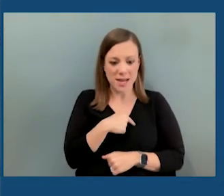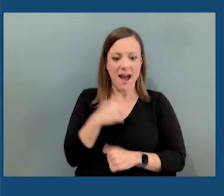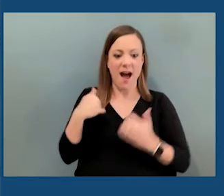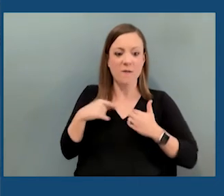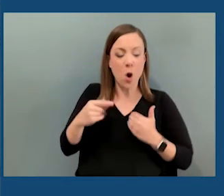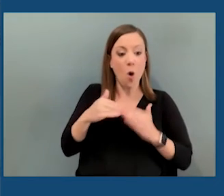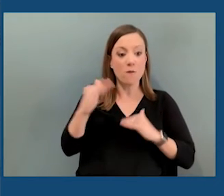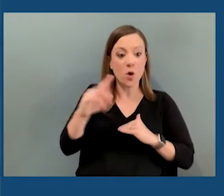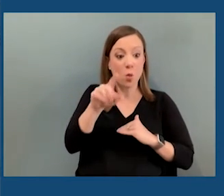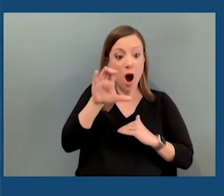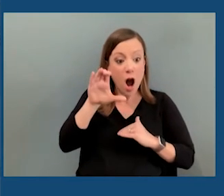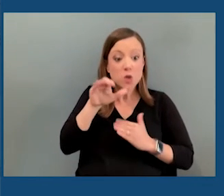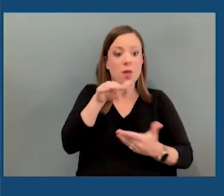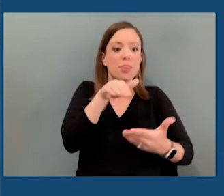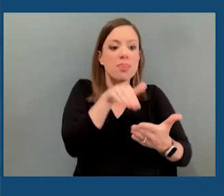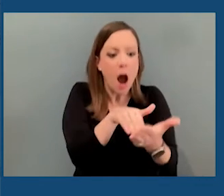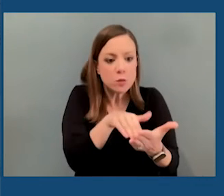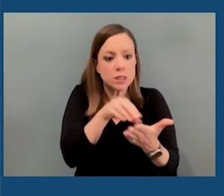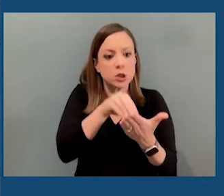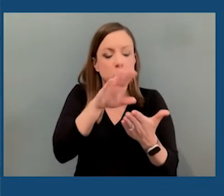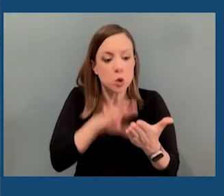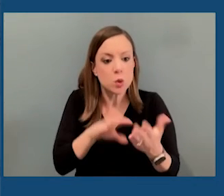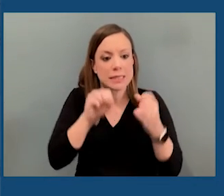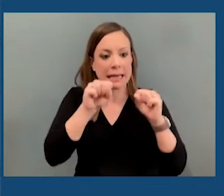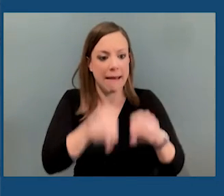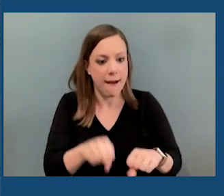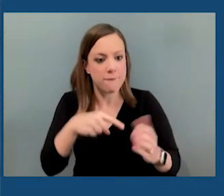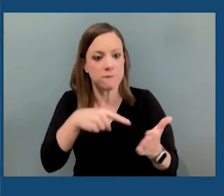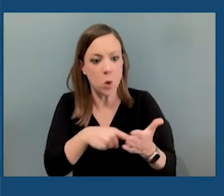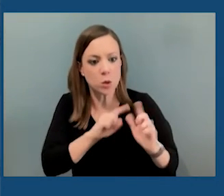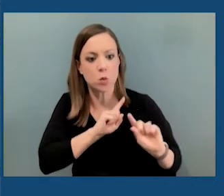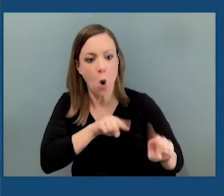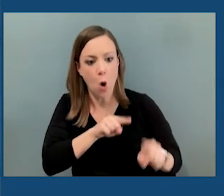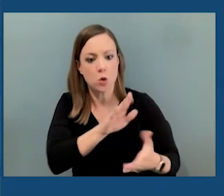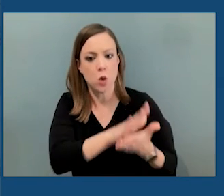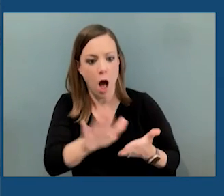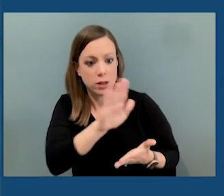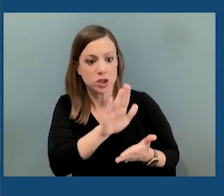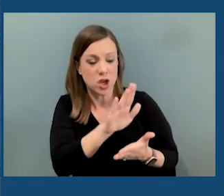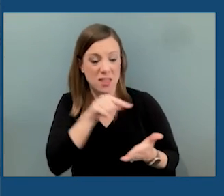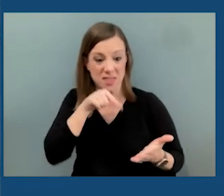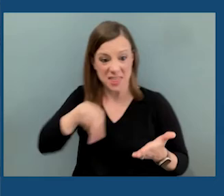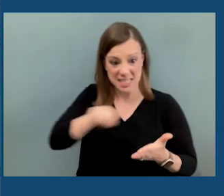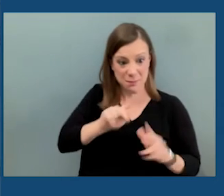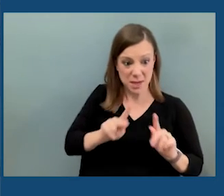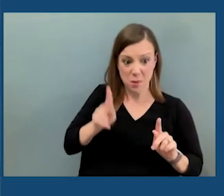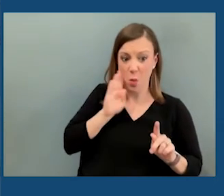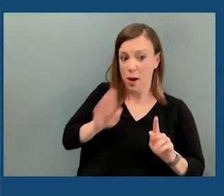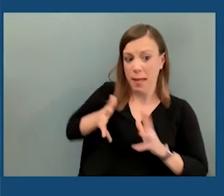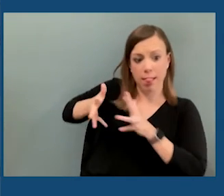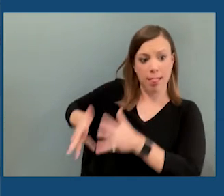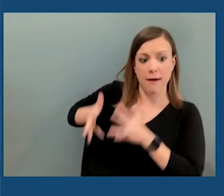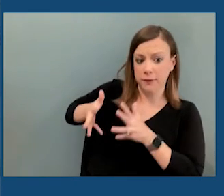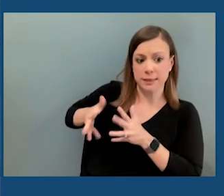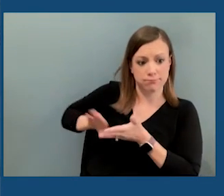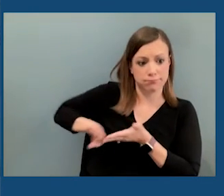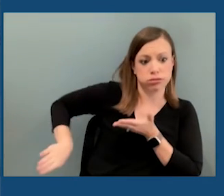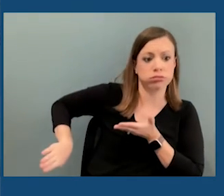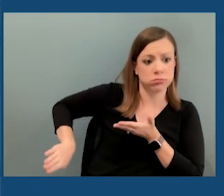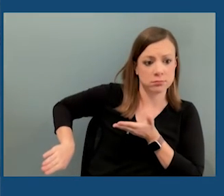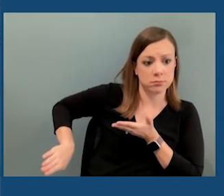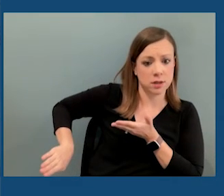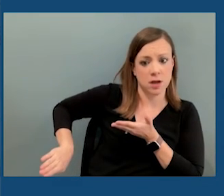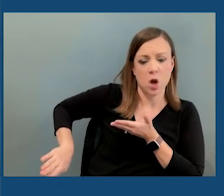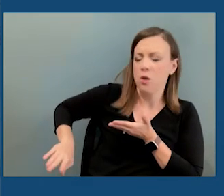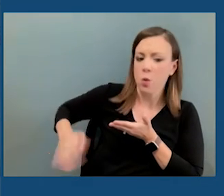now afford to go to college with this support. Young people who would have been left on the sidelines of this revolution, and we're not going to let